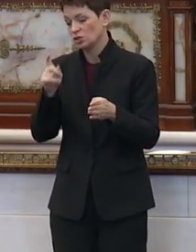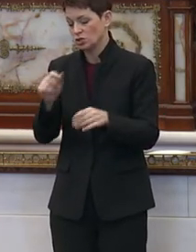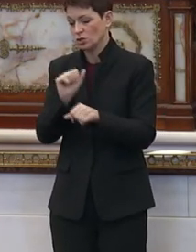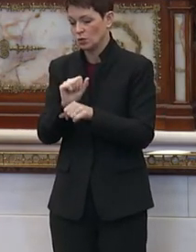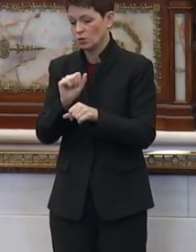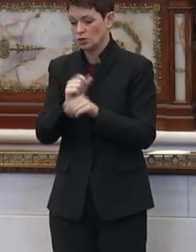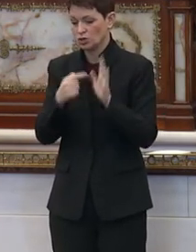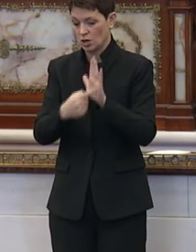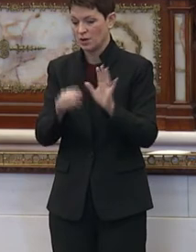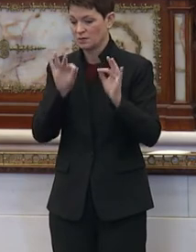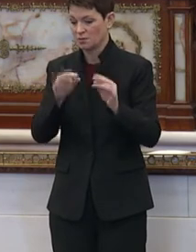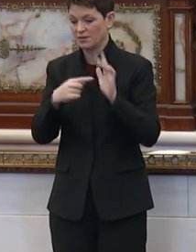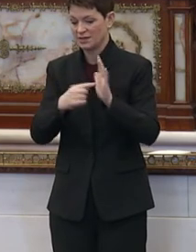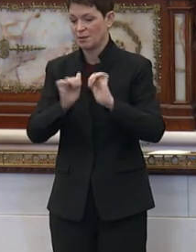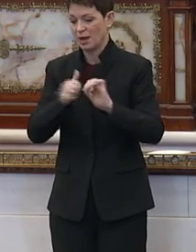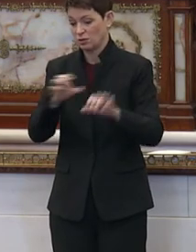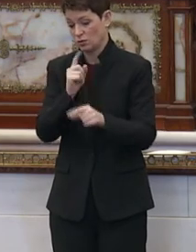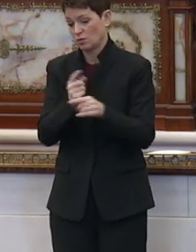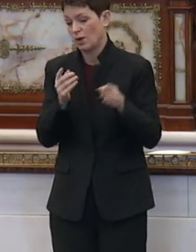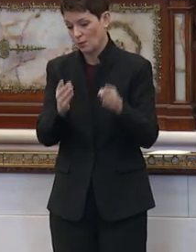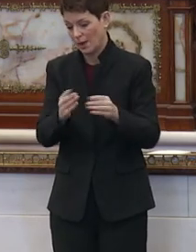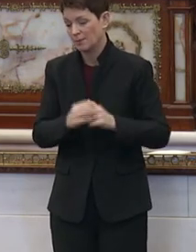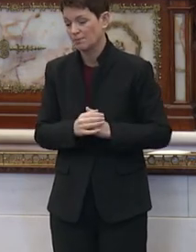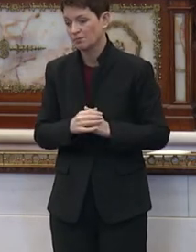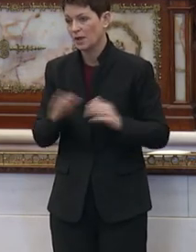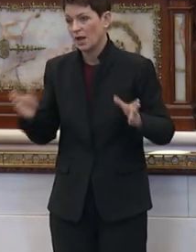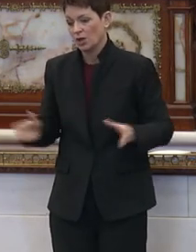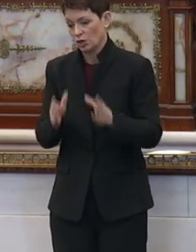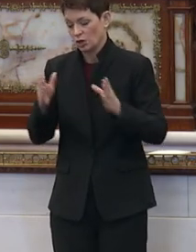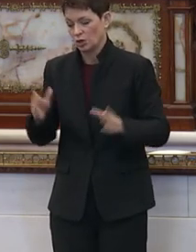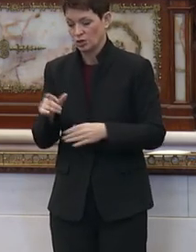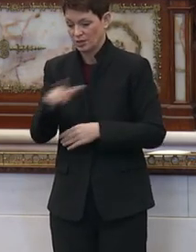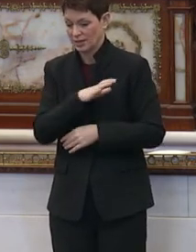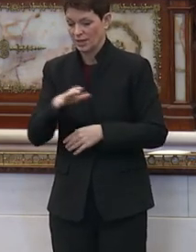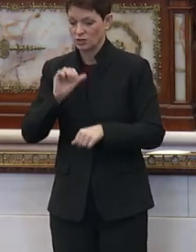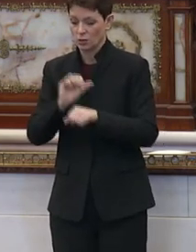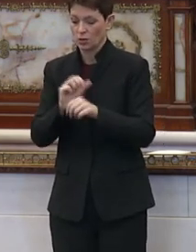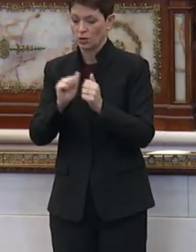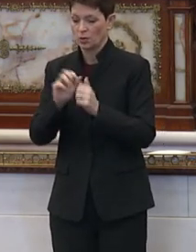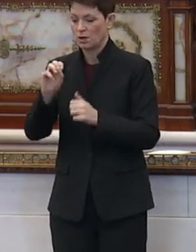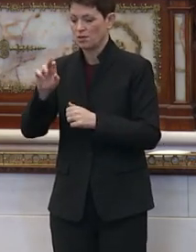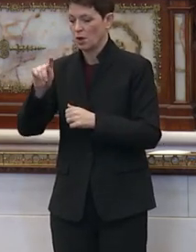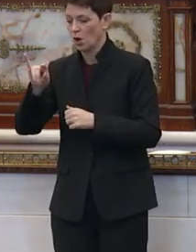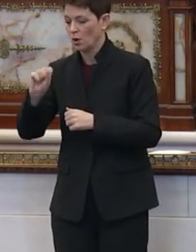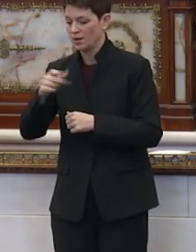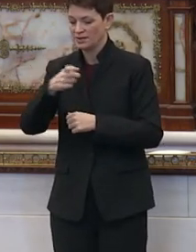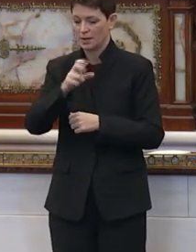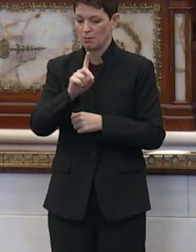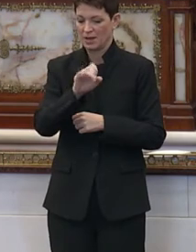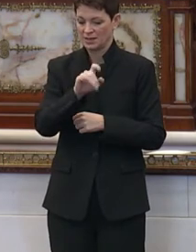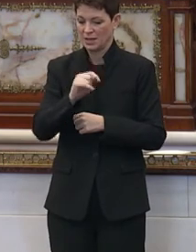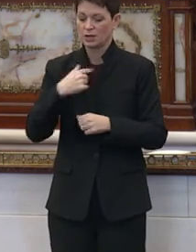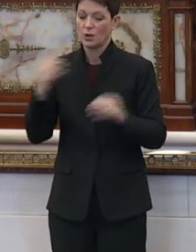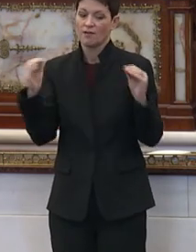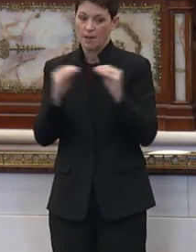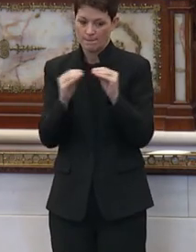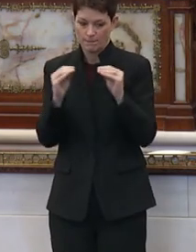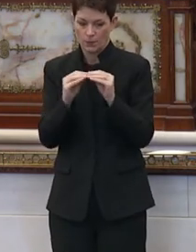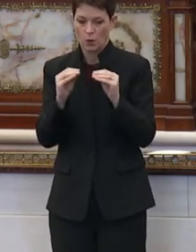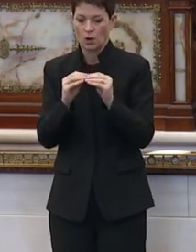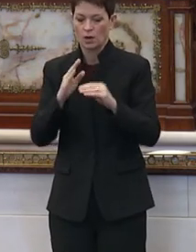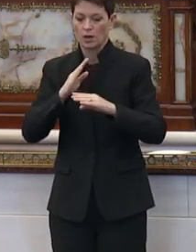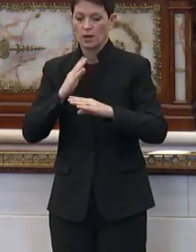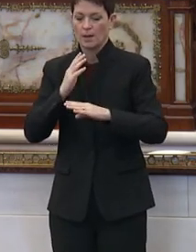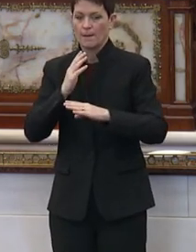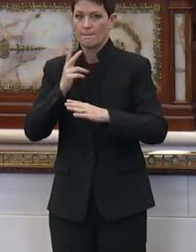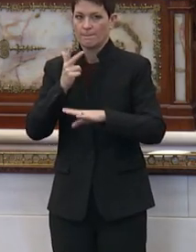should serve as an example of how to do it right. I would urge this council to work with Otis and PennDOT to roll out more parking